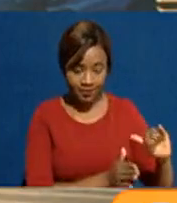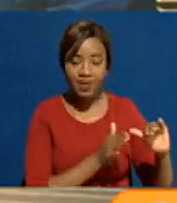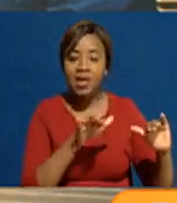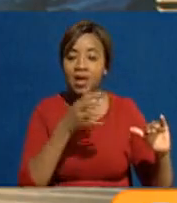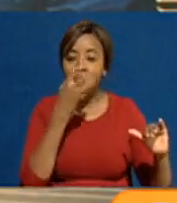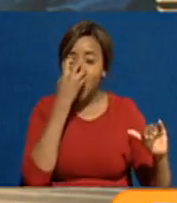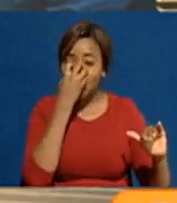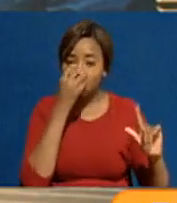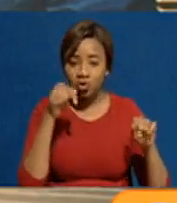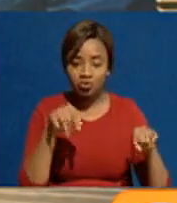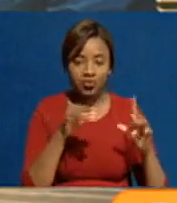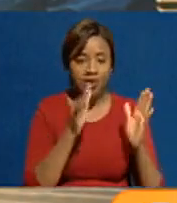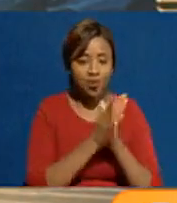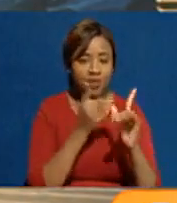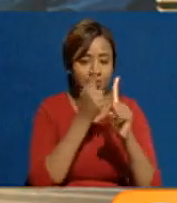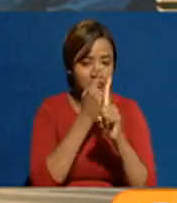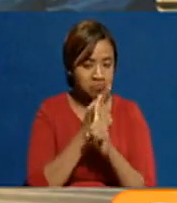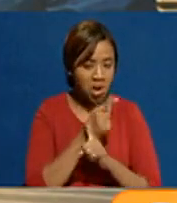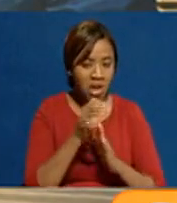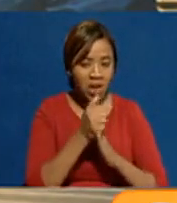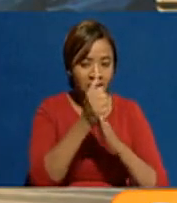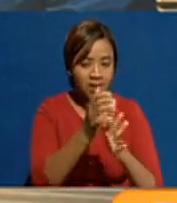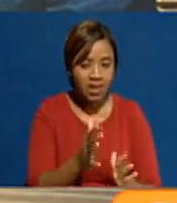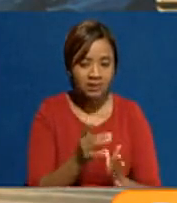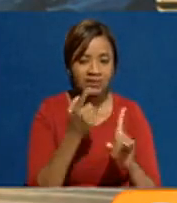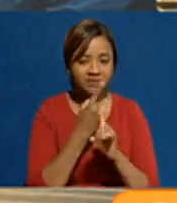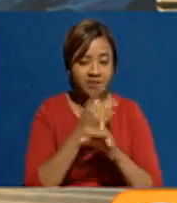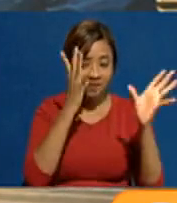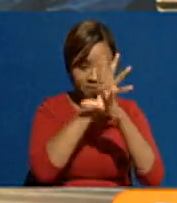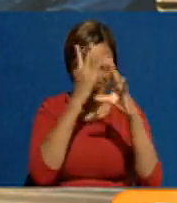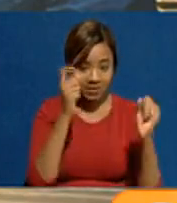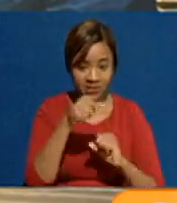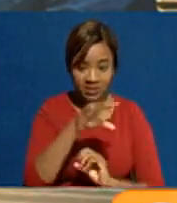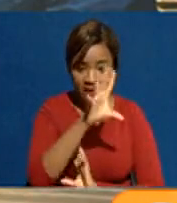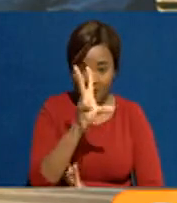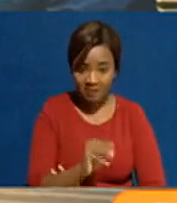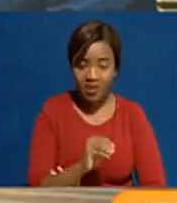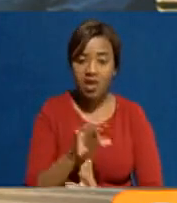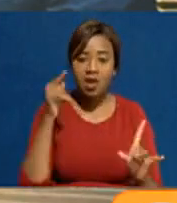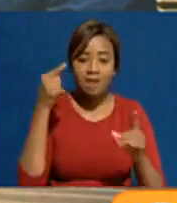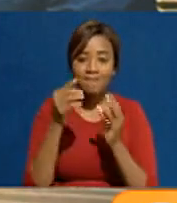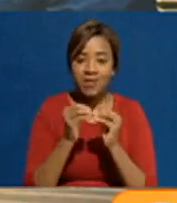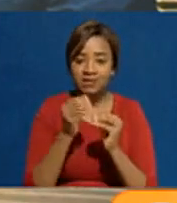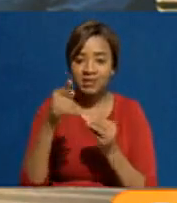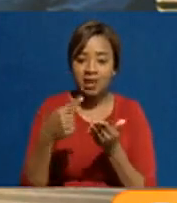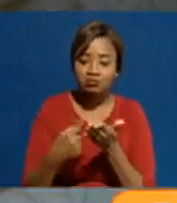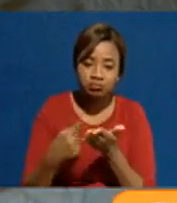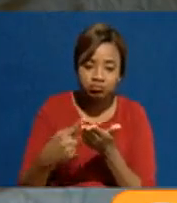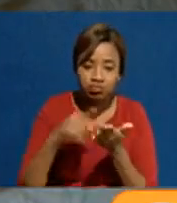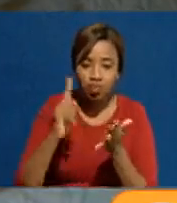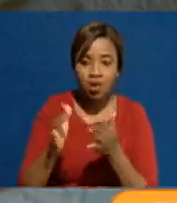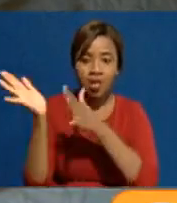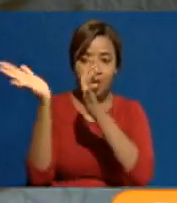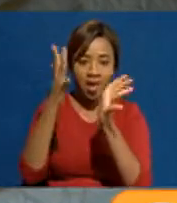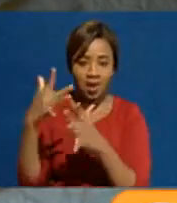William Ruto ameungana na marais wengine wa Afrika nchini Ethiopia katika kongamano la kujadili mabadiliko ya tabianchi. Katika kongamano hilo, Rais